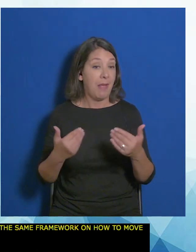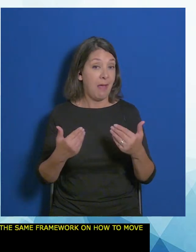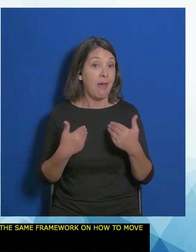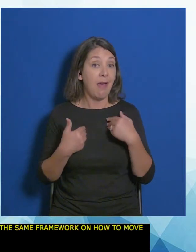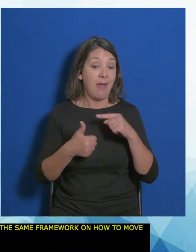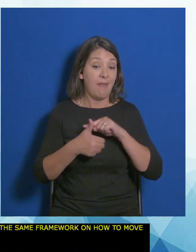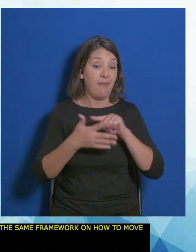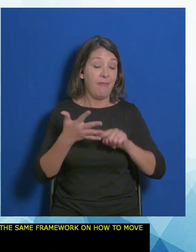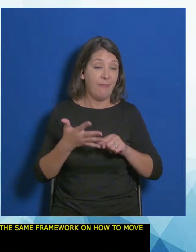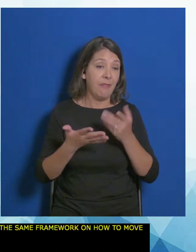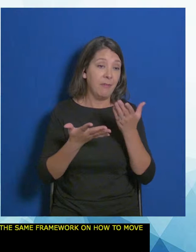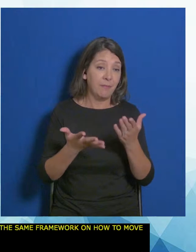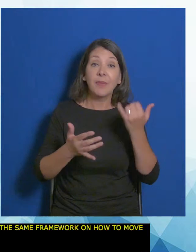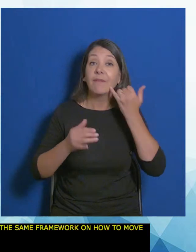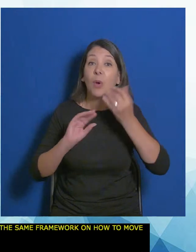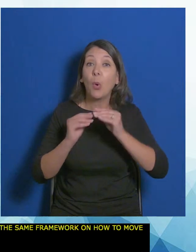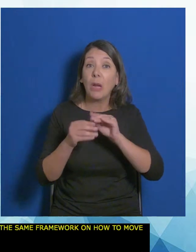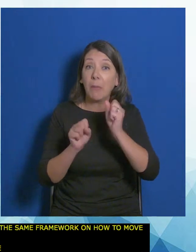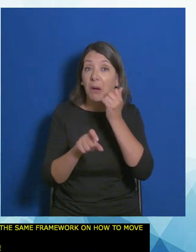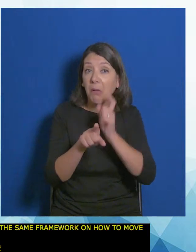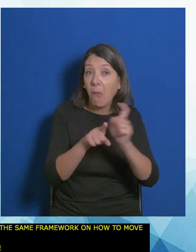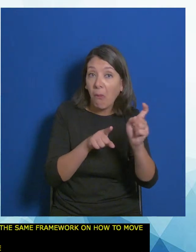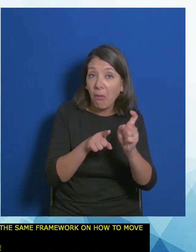a phone number, we have